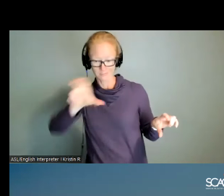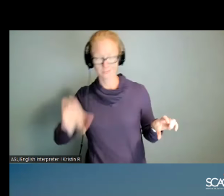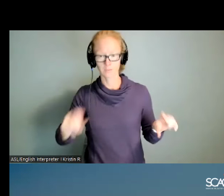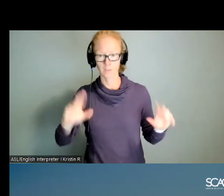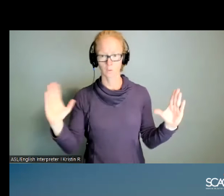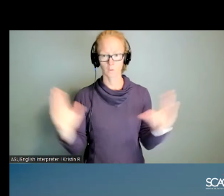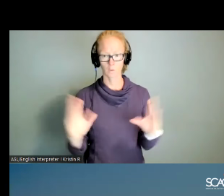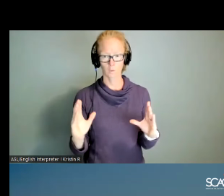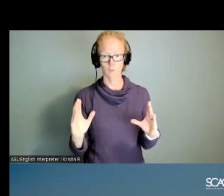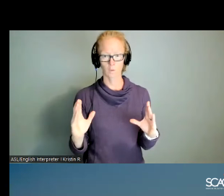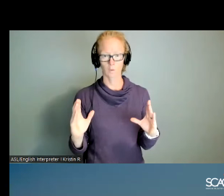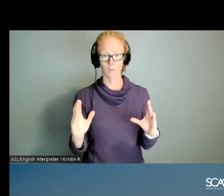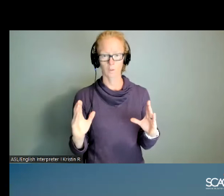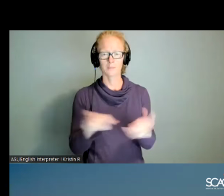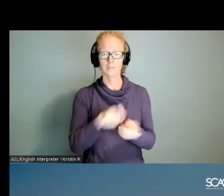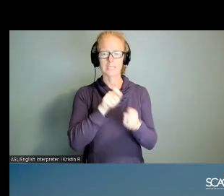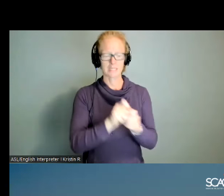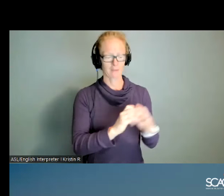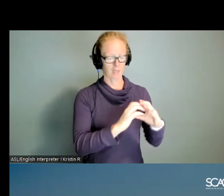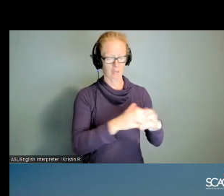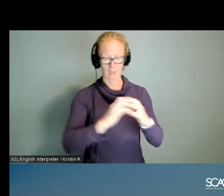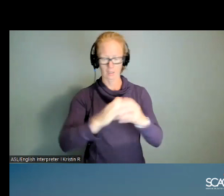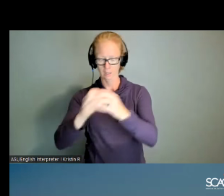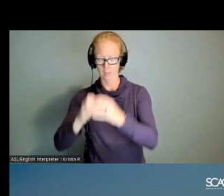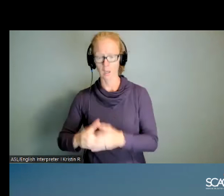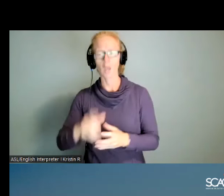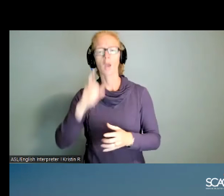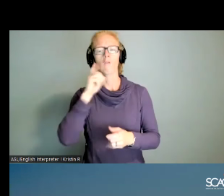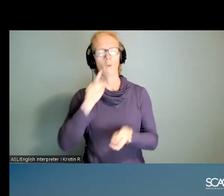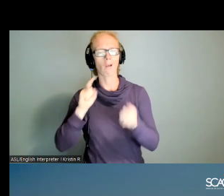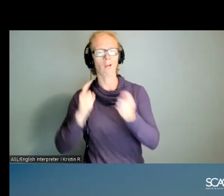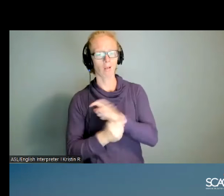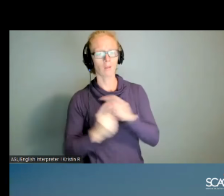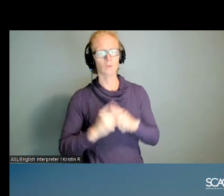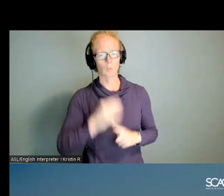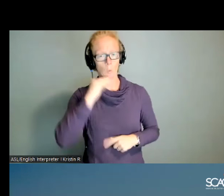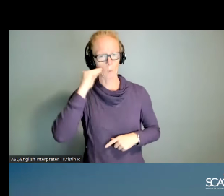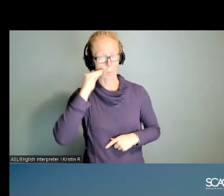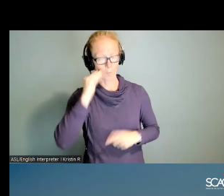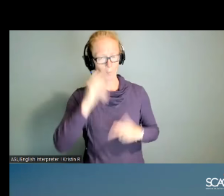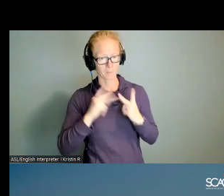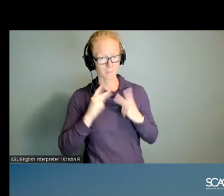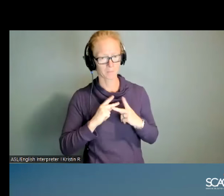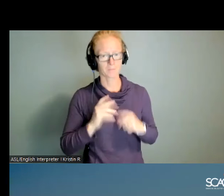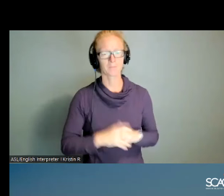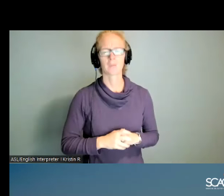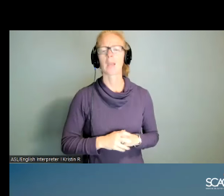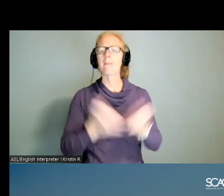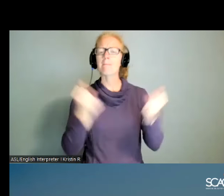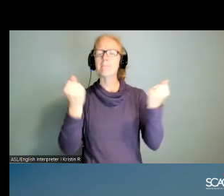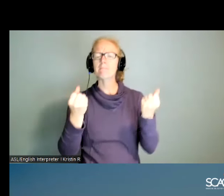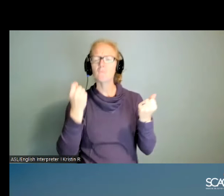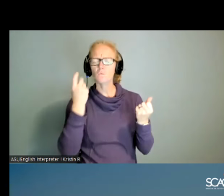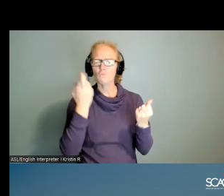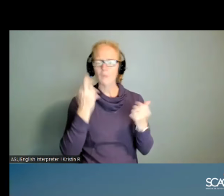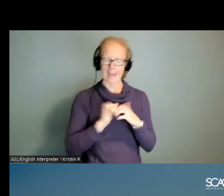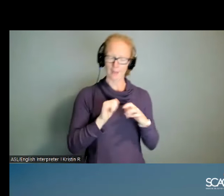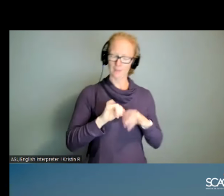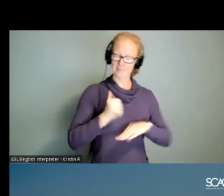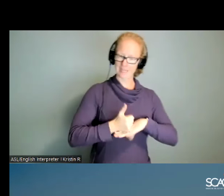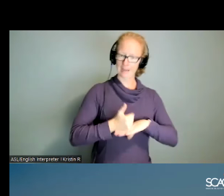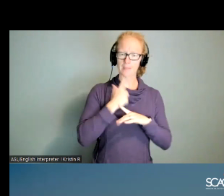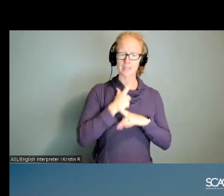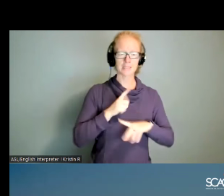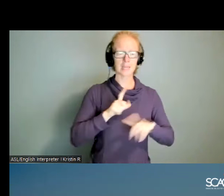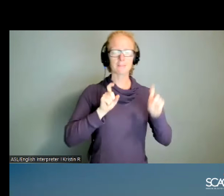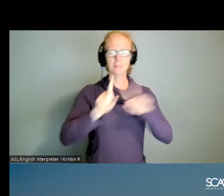to a subset of parcels best suited for conversion to residential by using a series of queries. The first query used was to identify